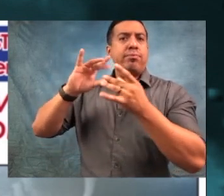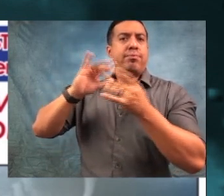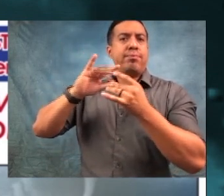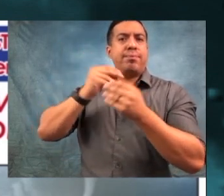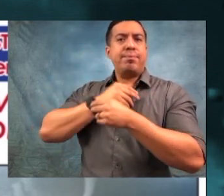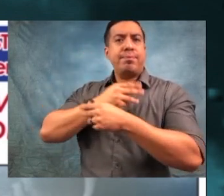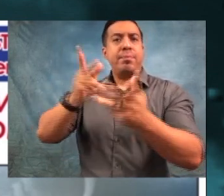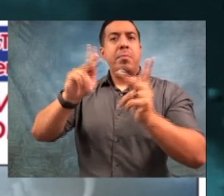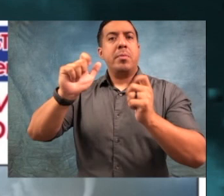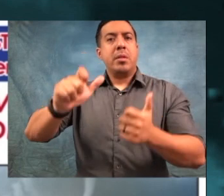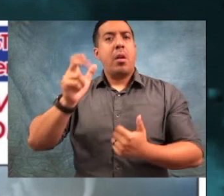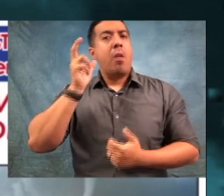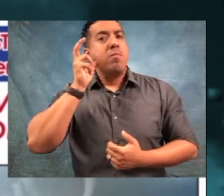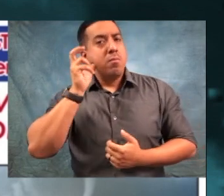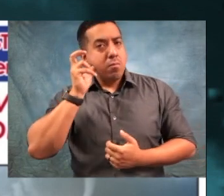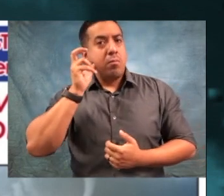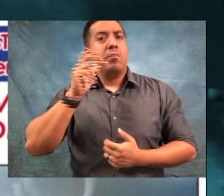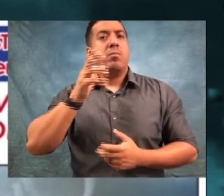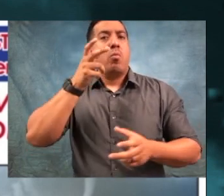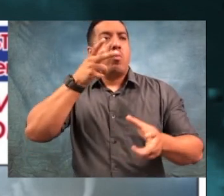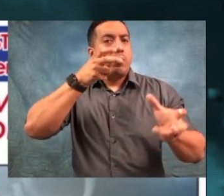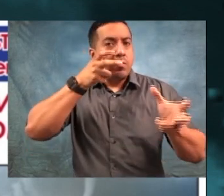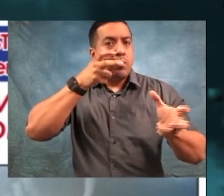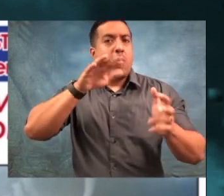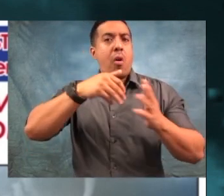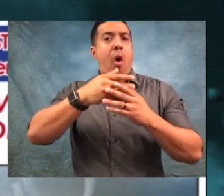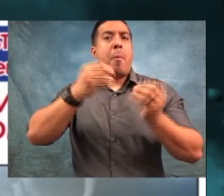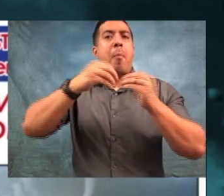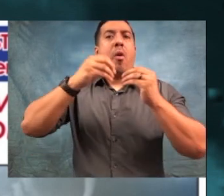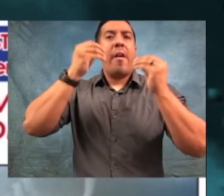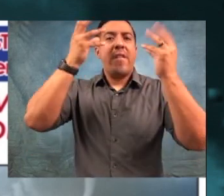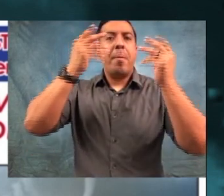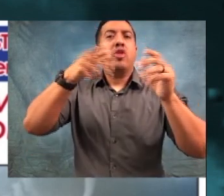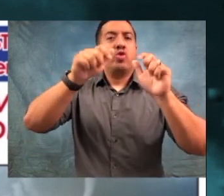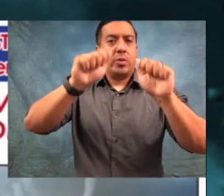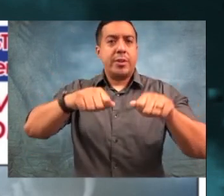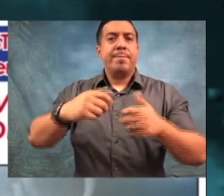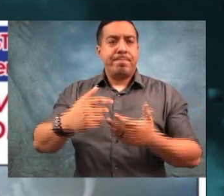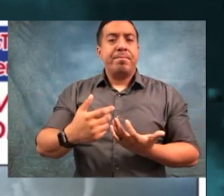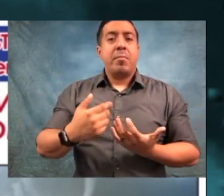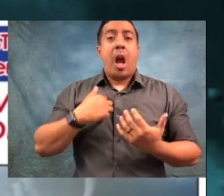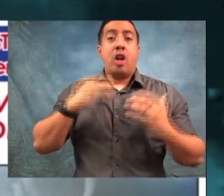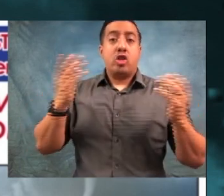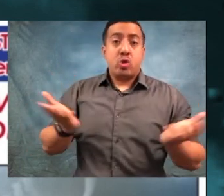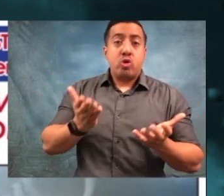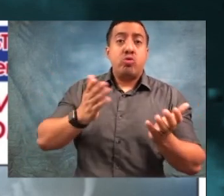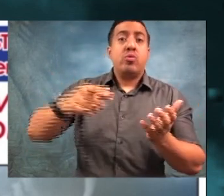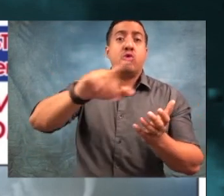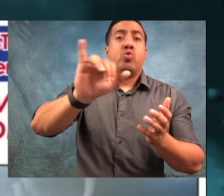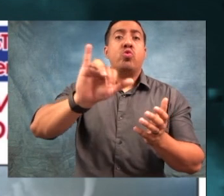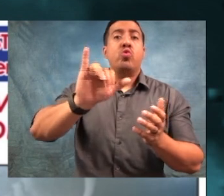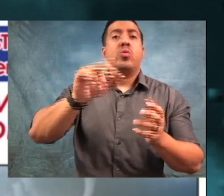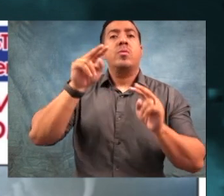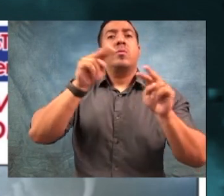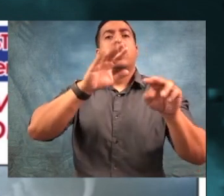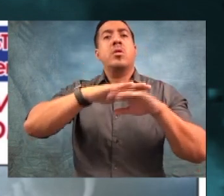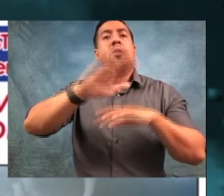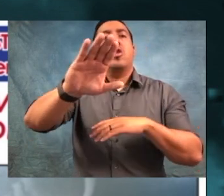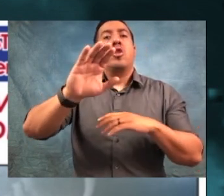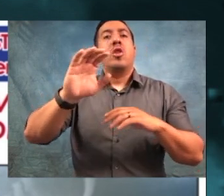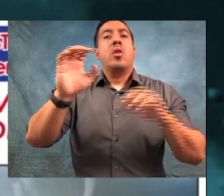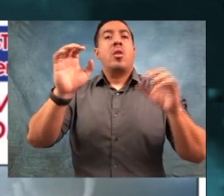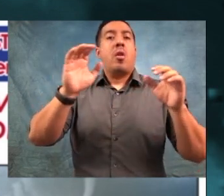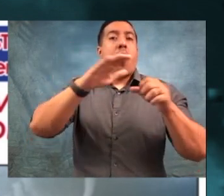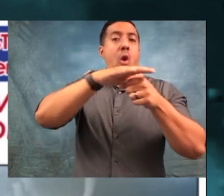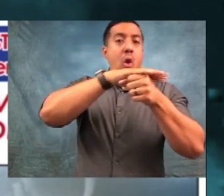we will record that briefing for everyone to listen to and get the latest information on. And then I encourage you to look